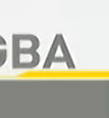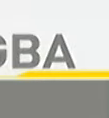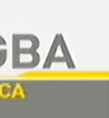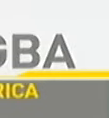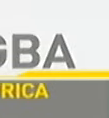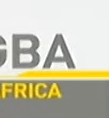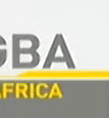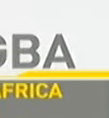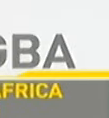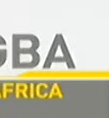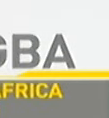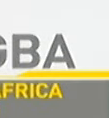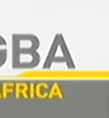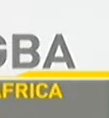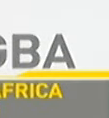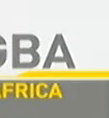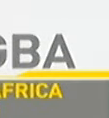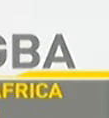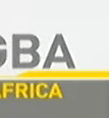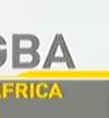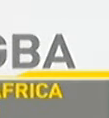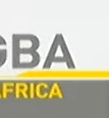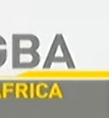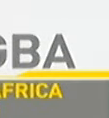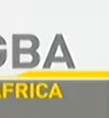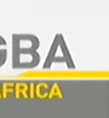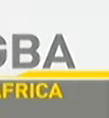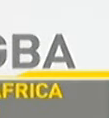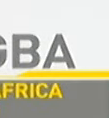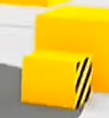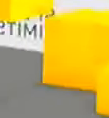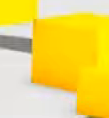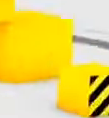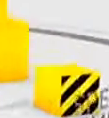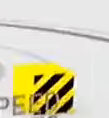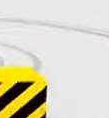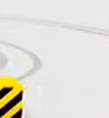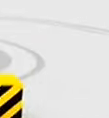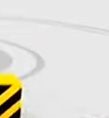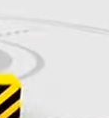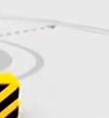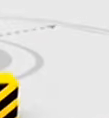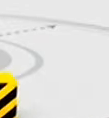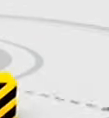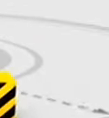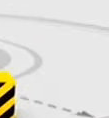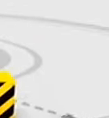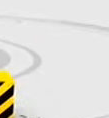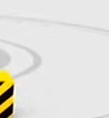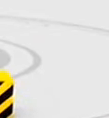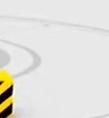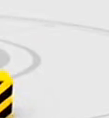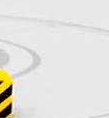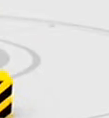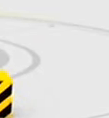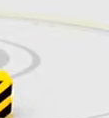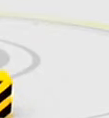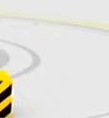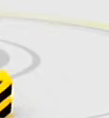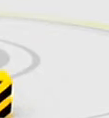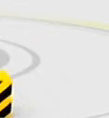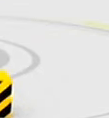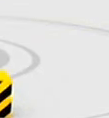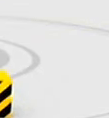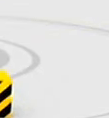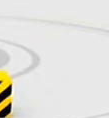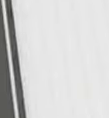African, this breaks my heart knowing that so many deaths could have been avoided. So when you're on the roads, follow these safe steps and help